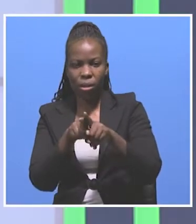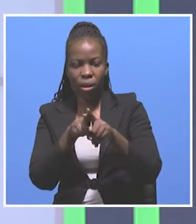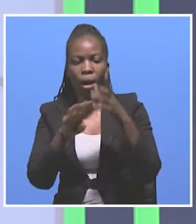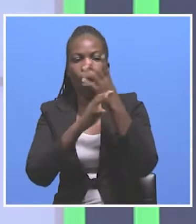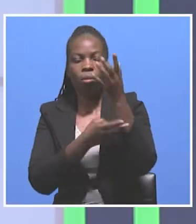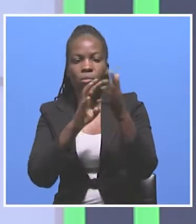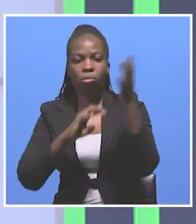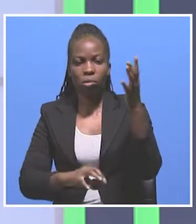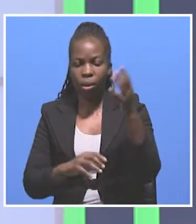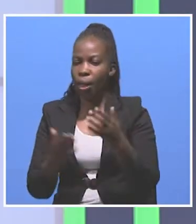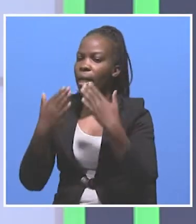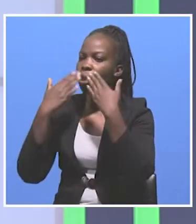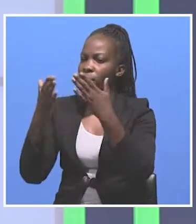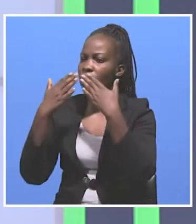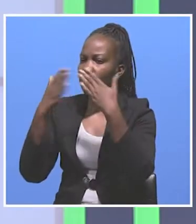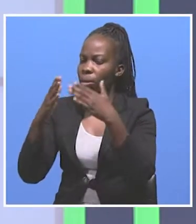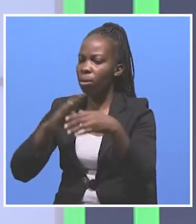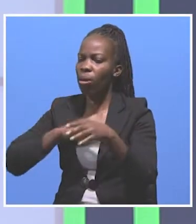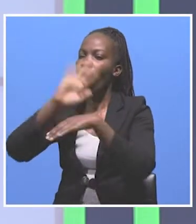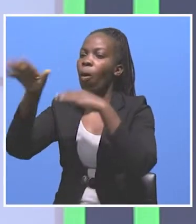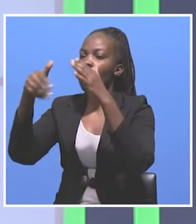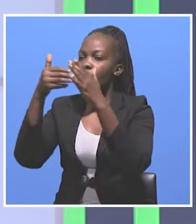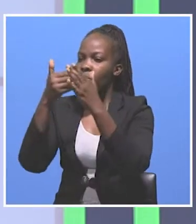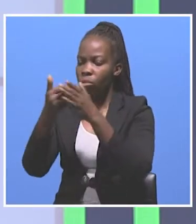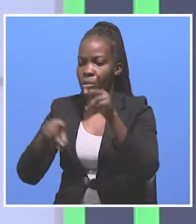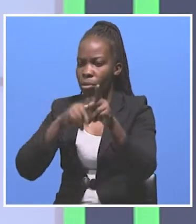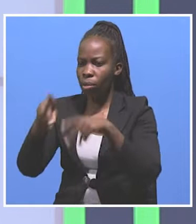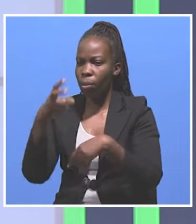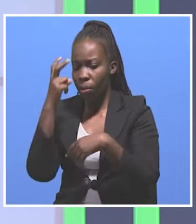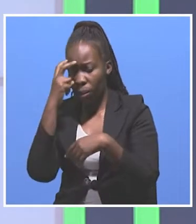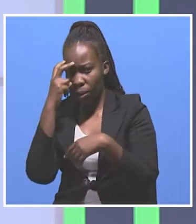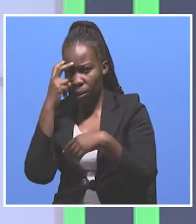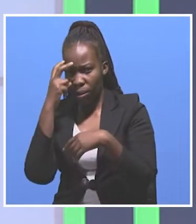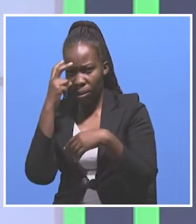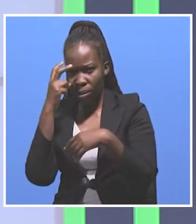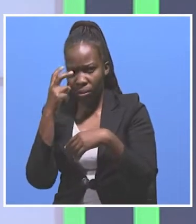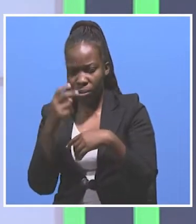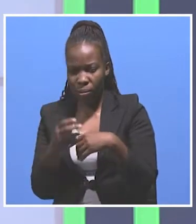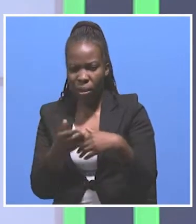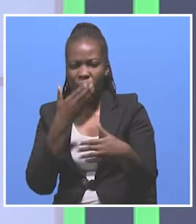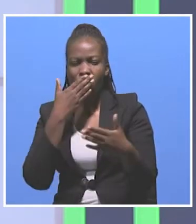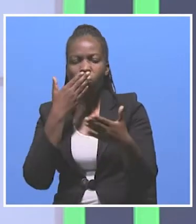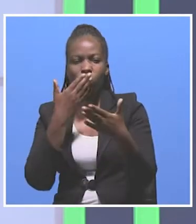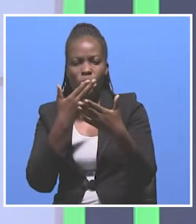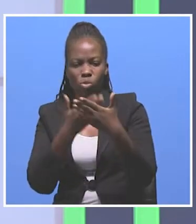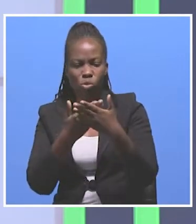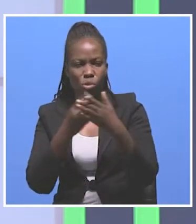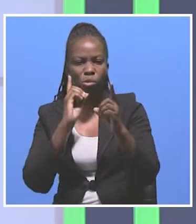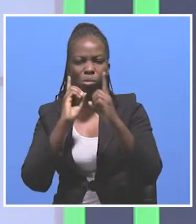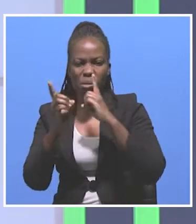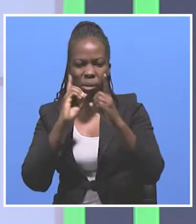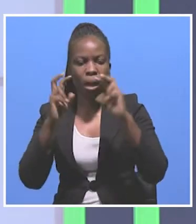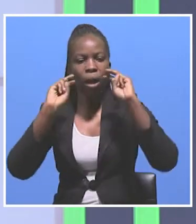very much, Benzo, and also to all our viewers. I think it's good that we are discussing such a